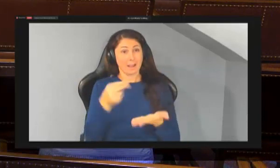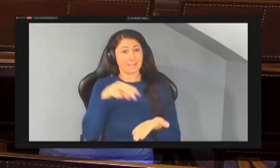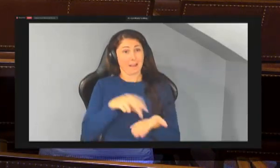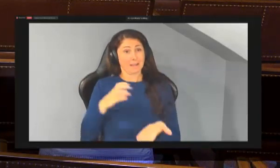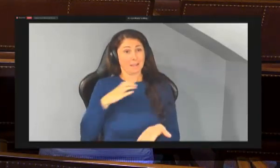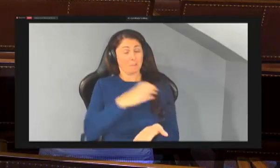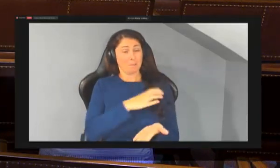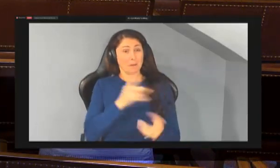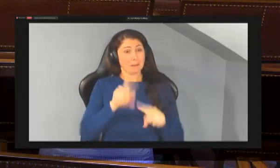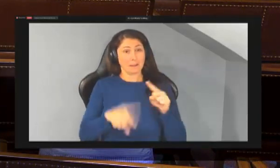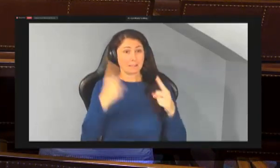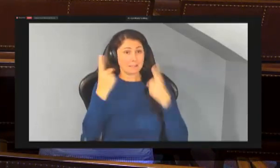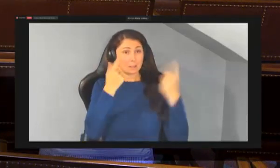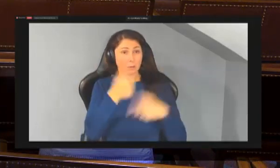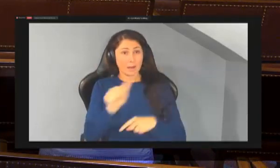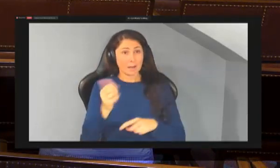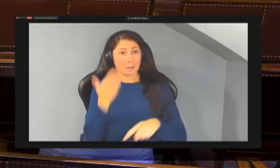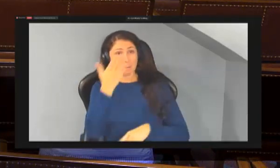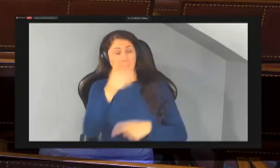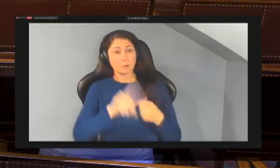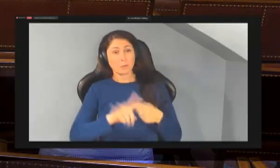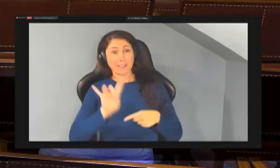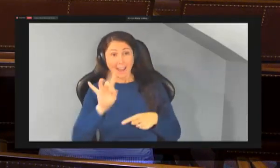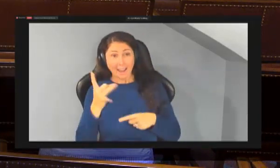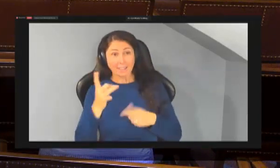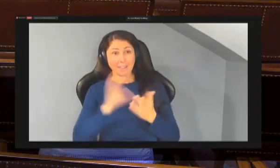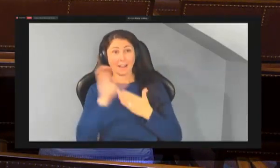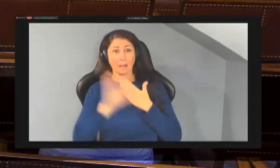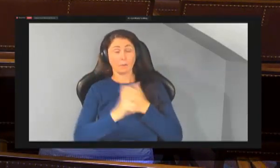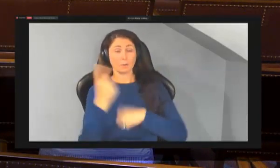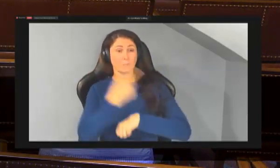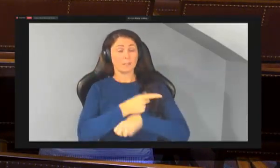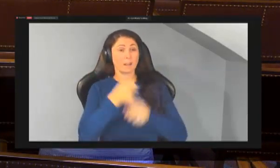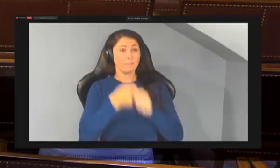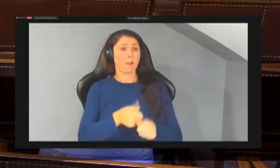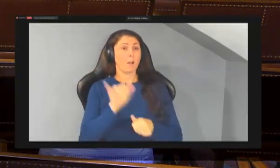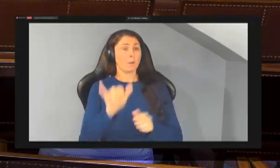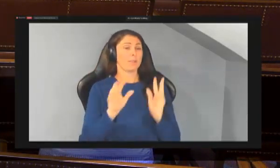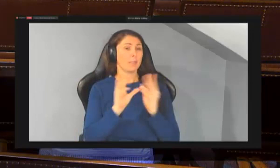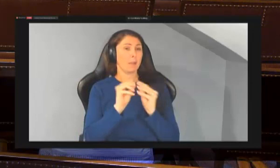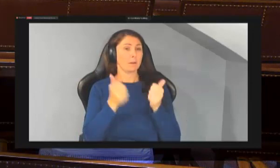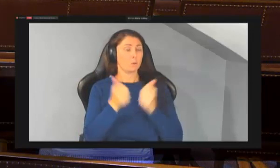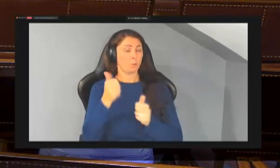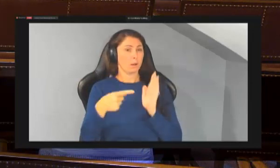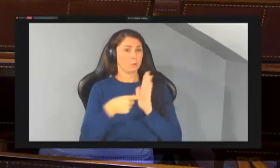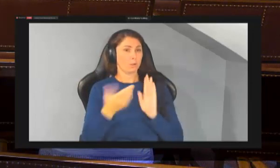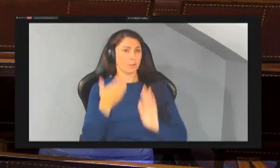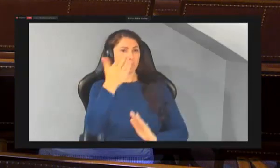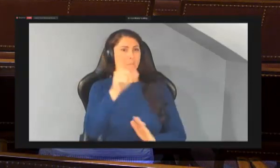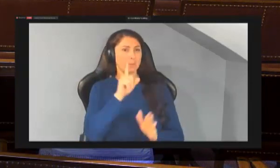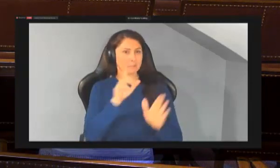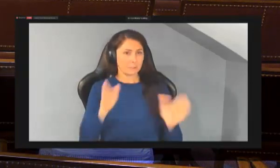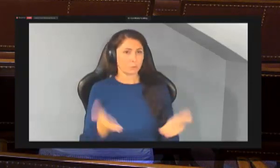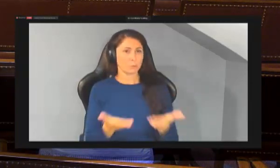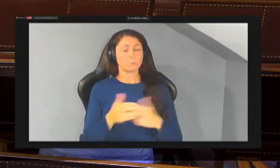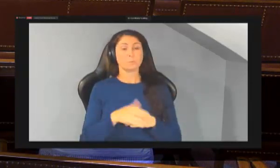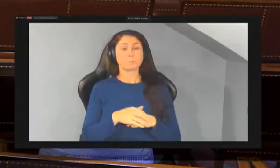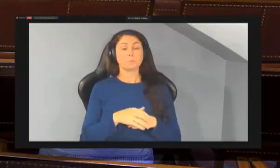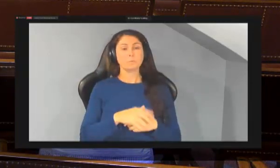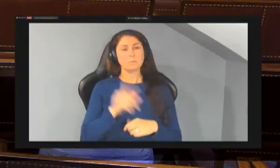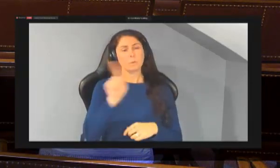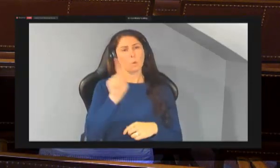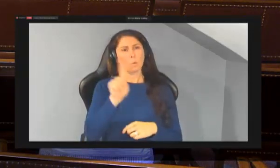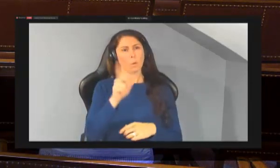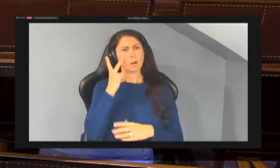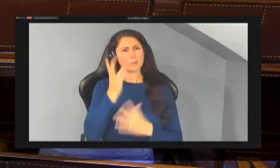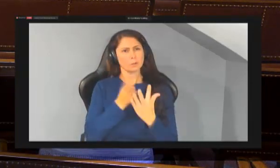not consider any bill until the 8th calendar day following the meeting in which the bill is introduced. Where is the transparency